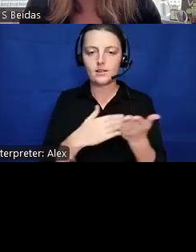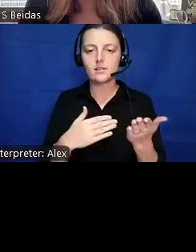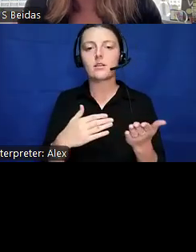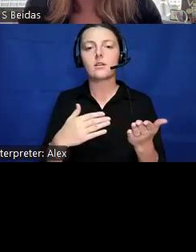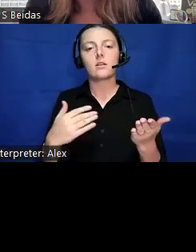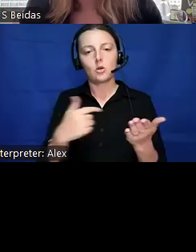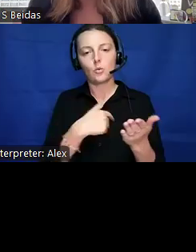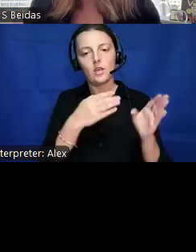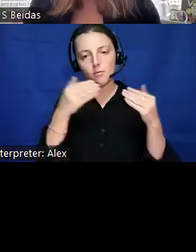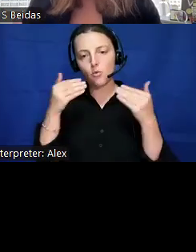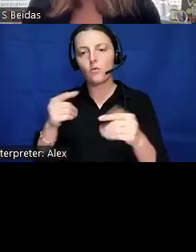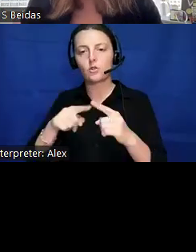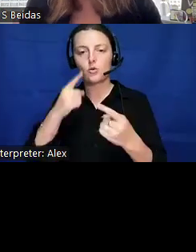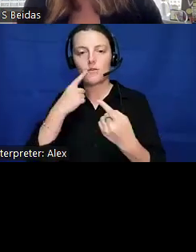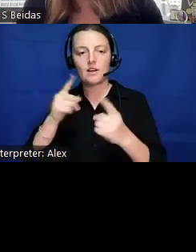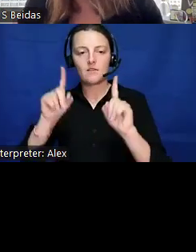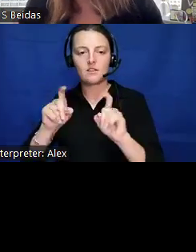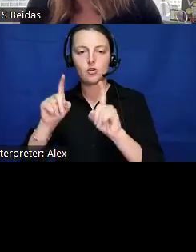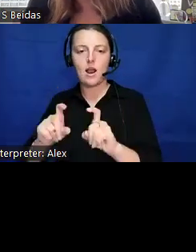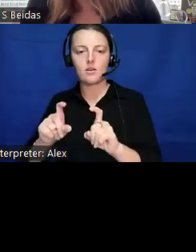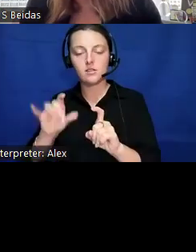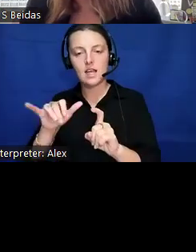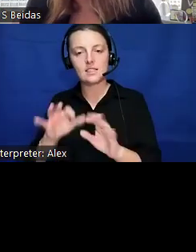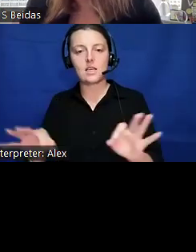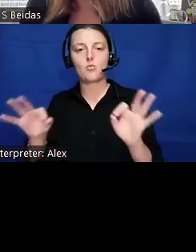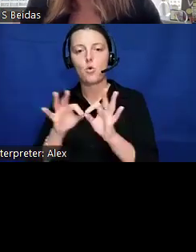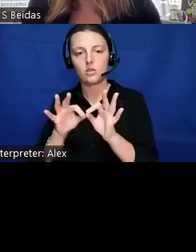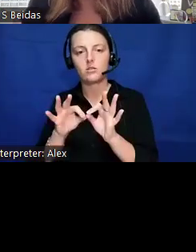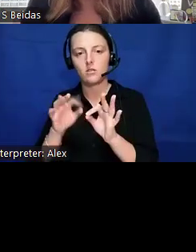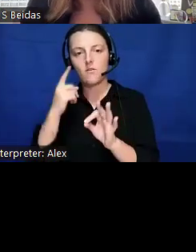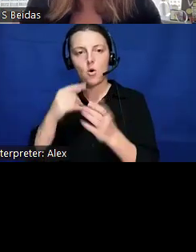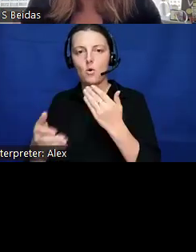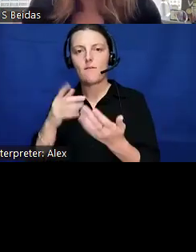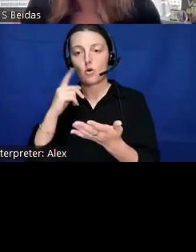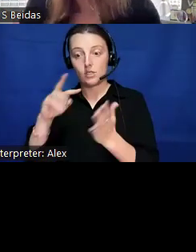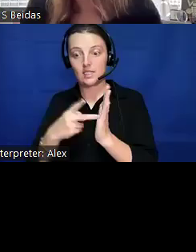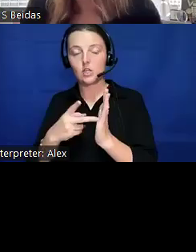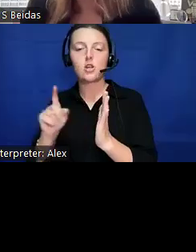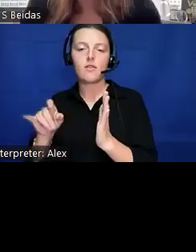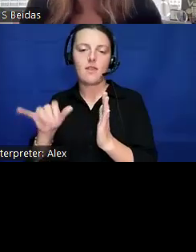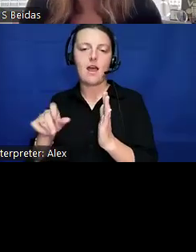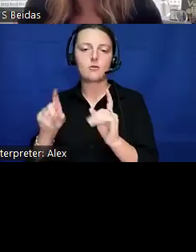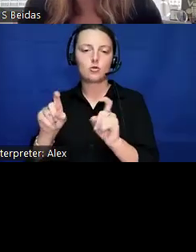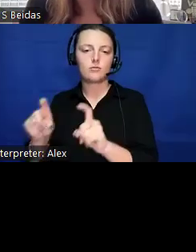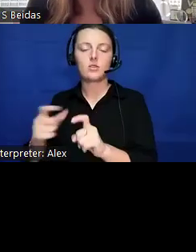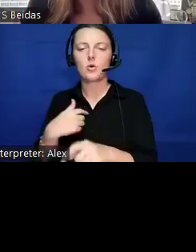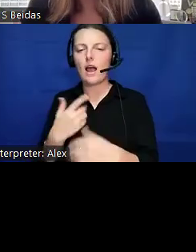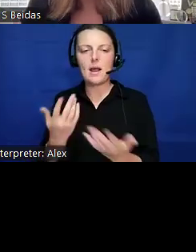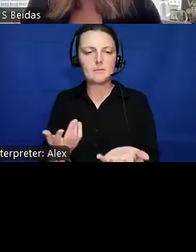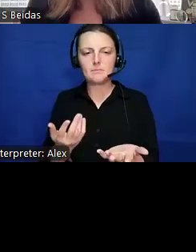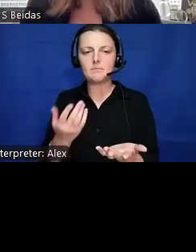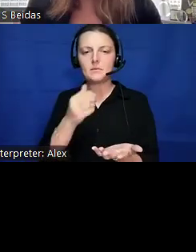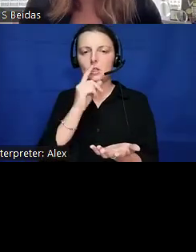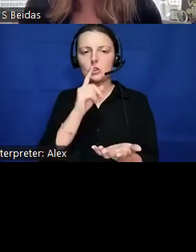intervention in the context in which it is intended. I'm less interested in knowing if in a pristine environment an intervention